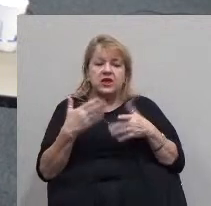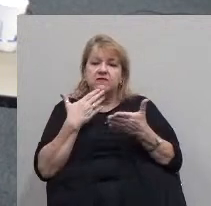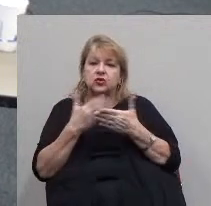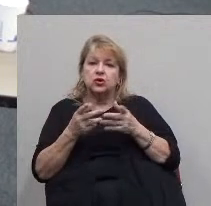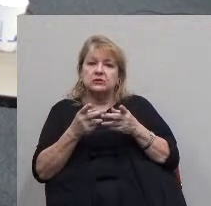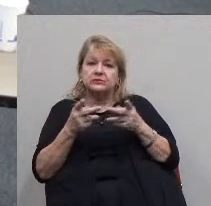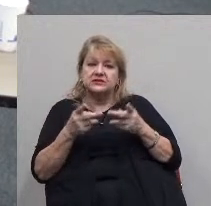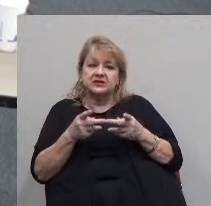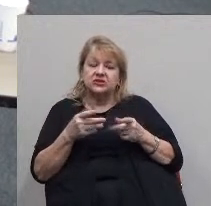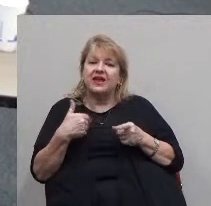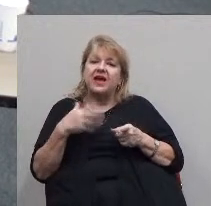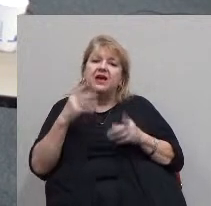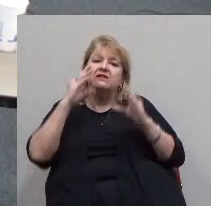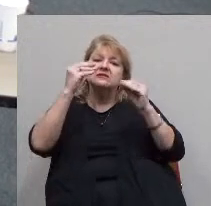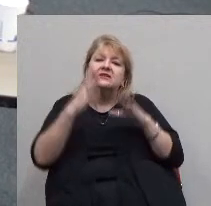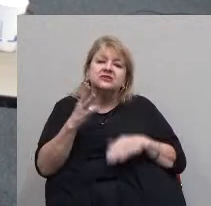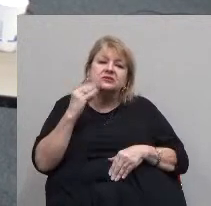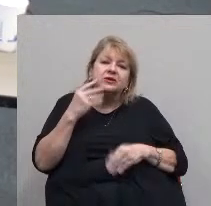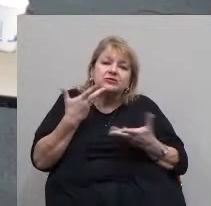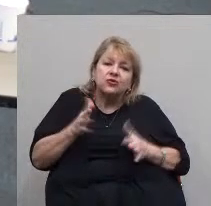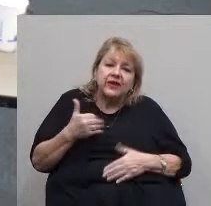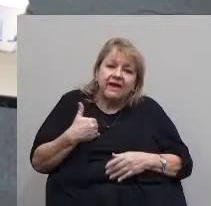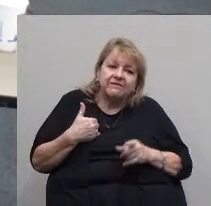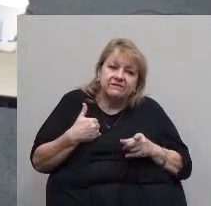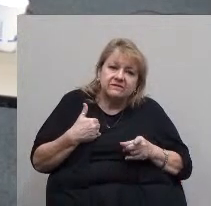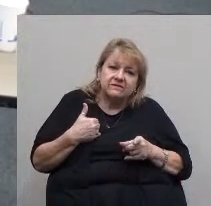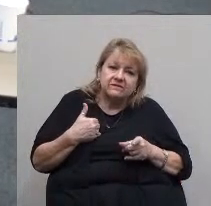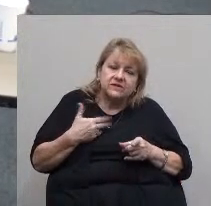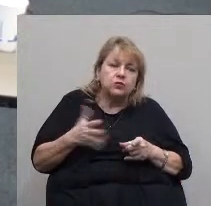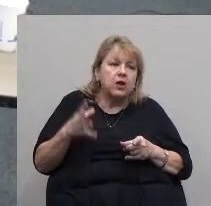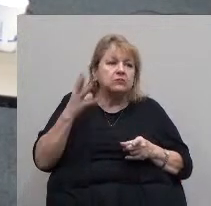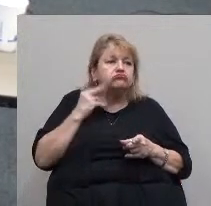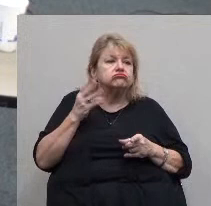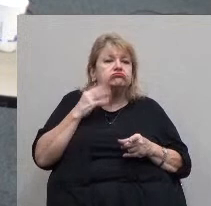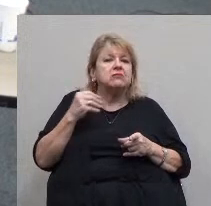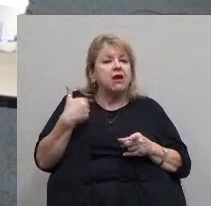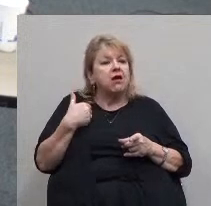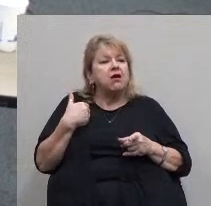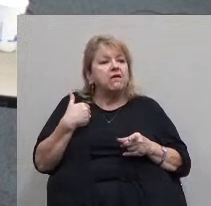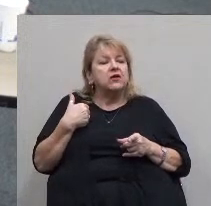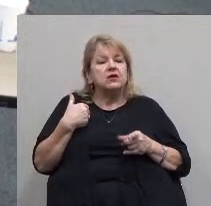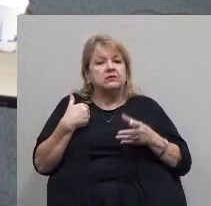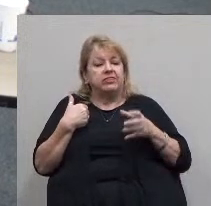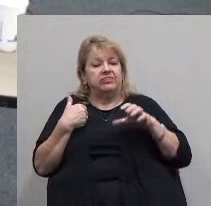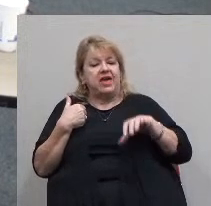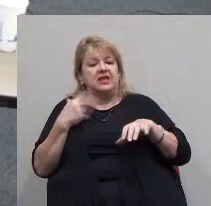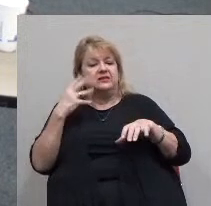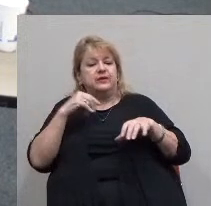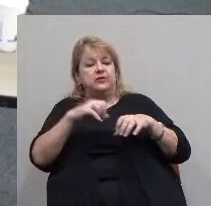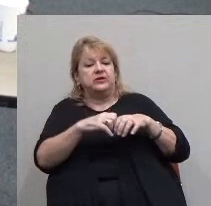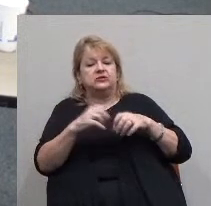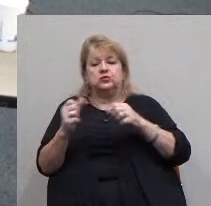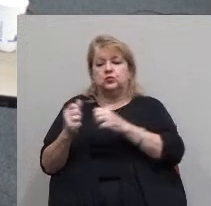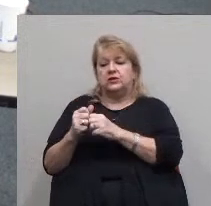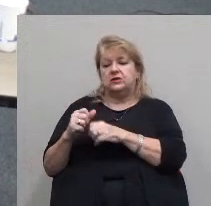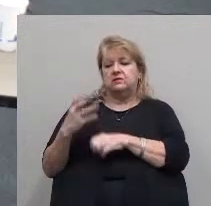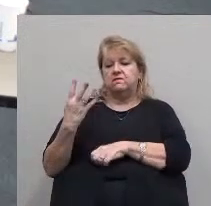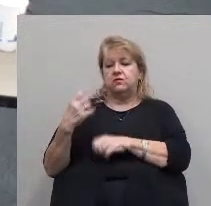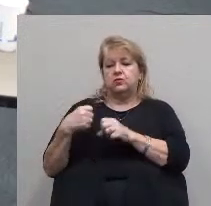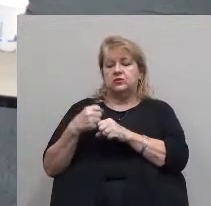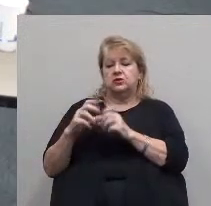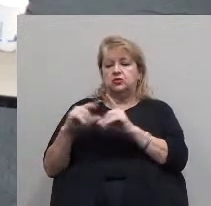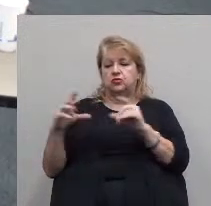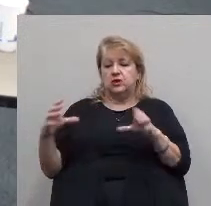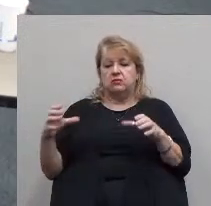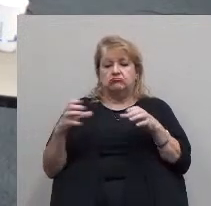position because they'll have teaching experience under their belt. So we think that this is an opportunity, much like